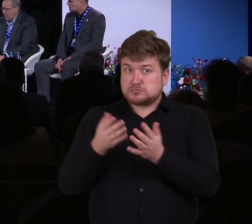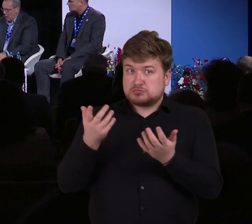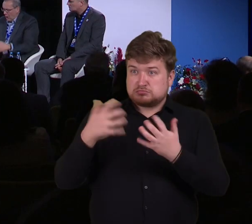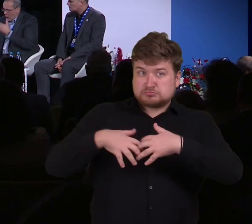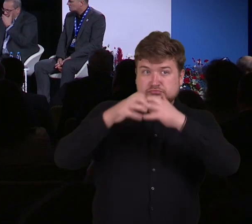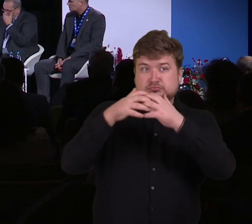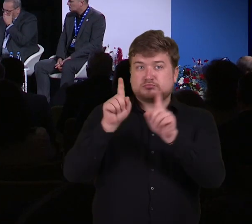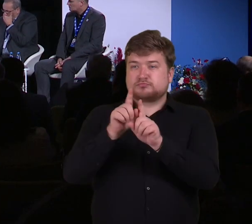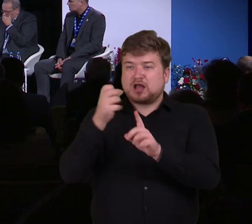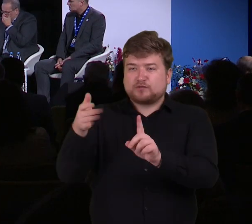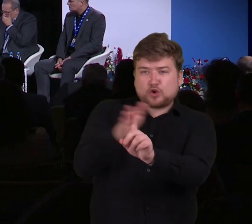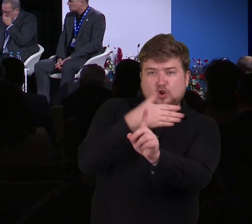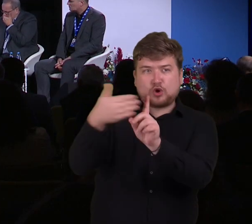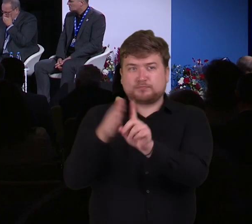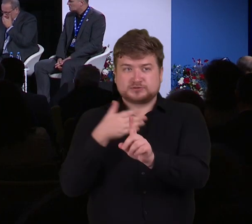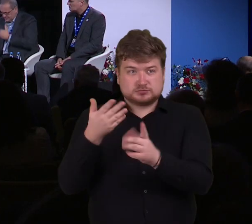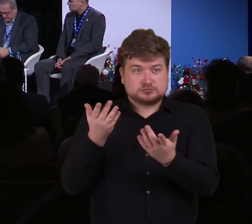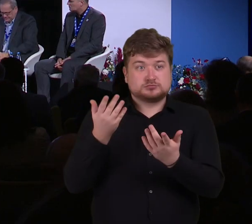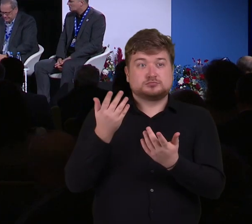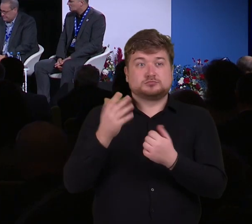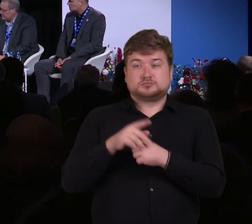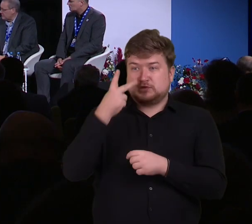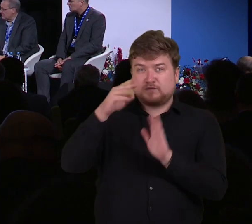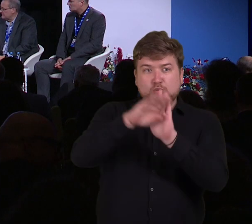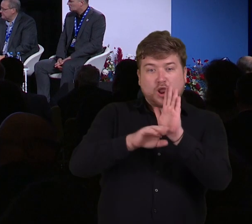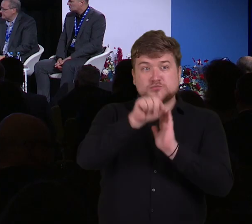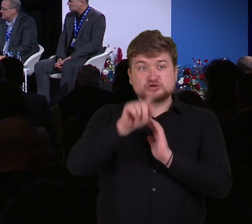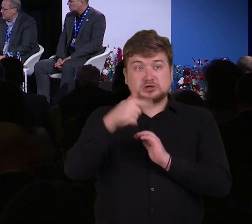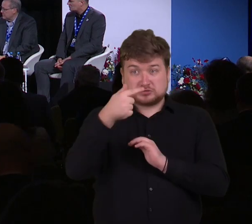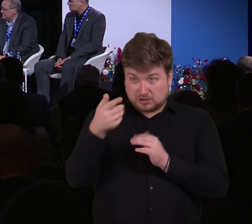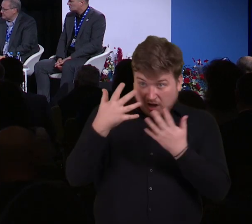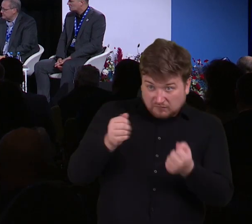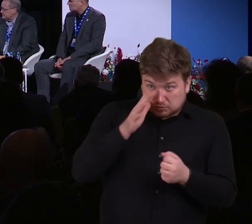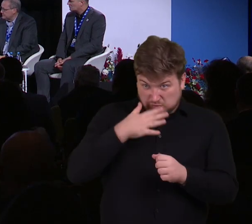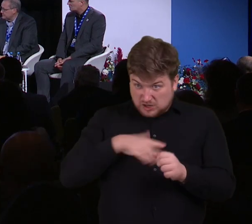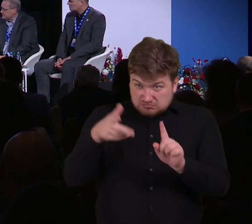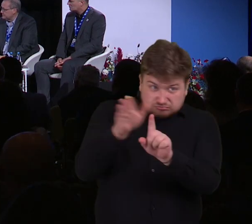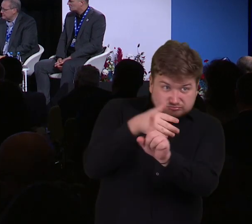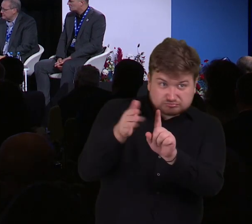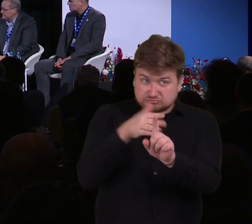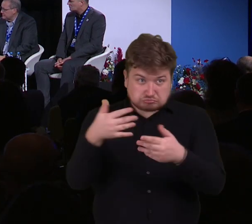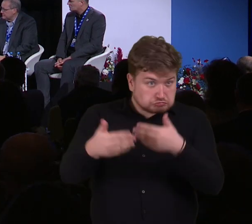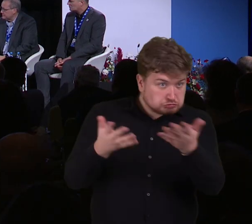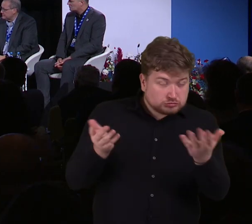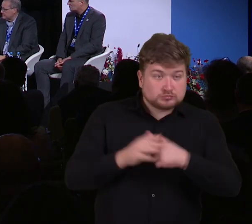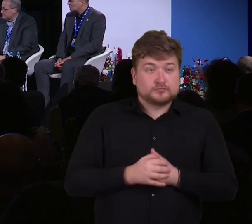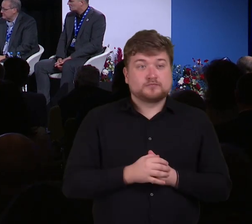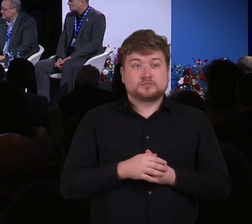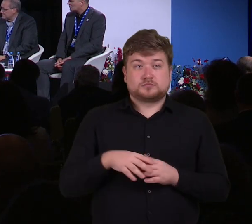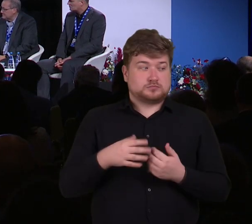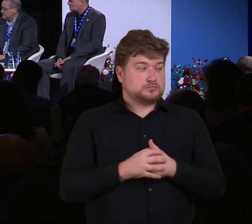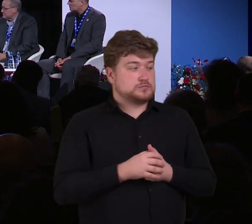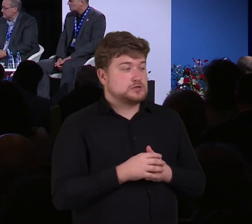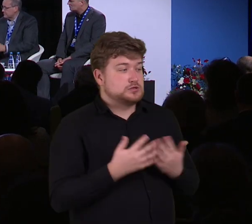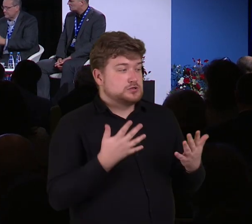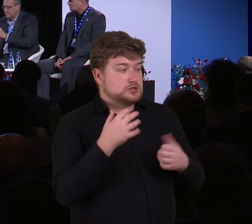Actually, it started maybe already 10 years ago, or even when we were talking about